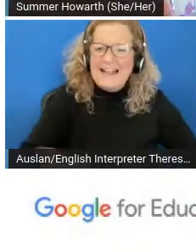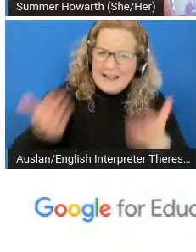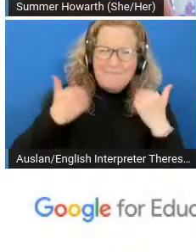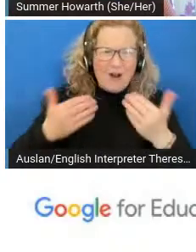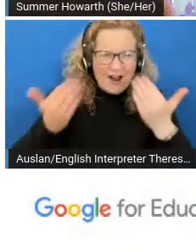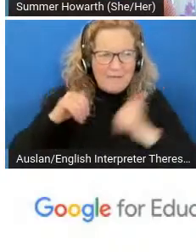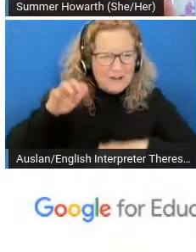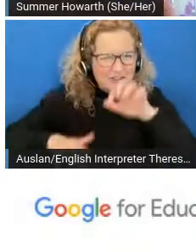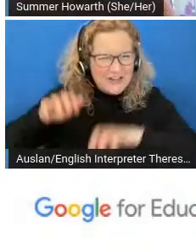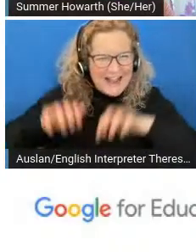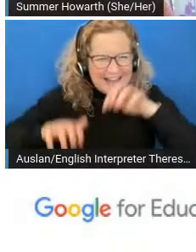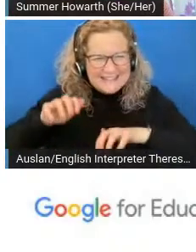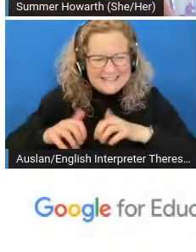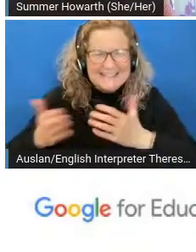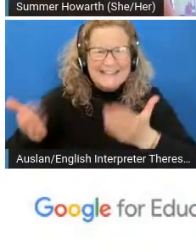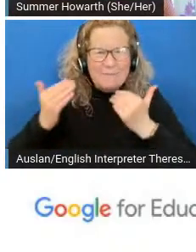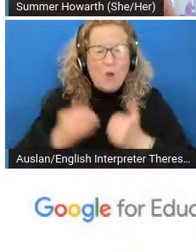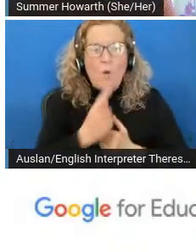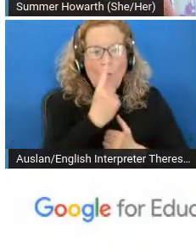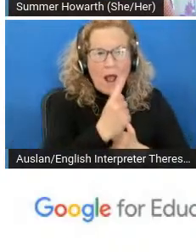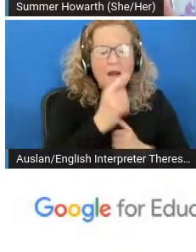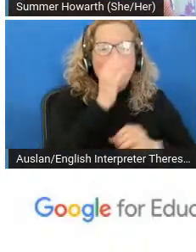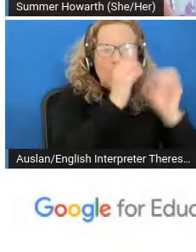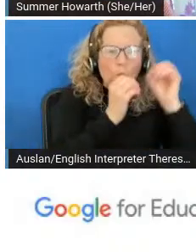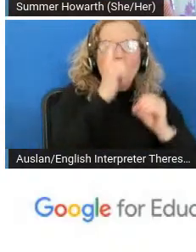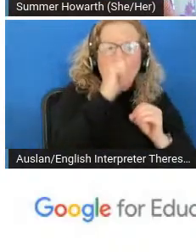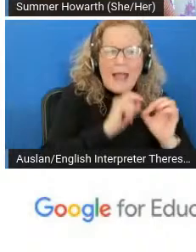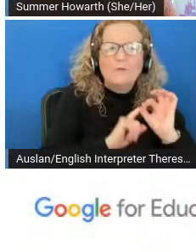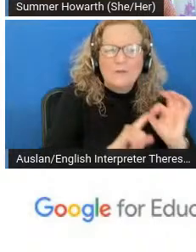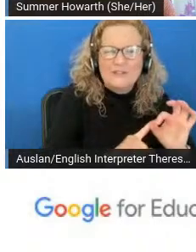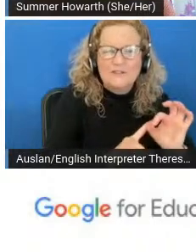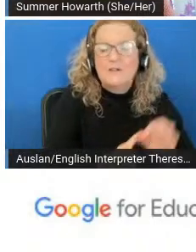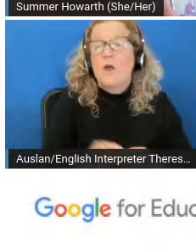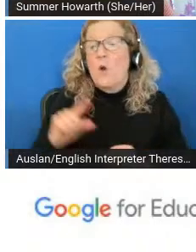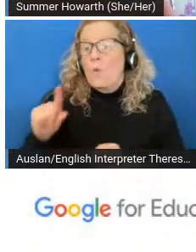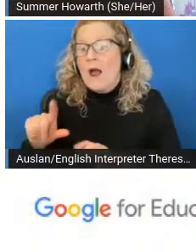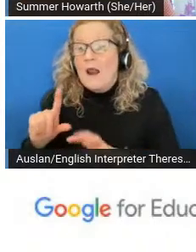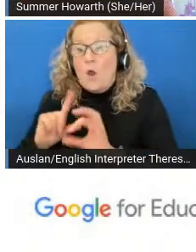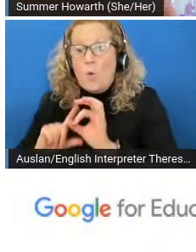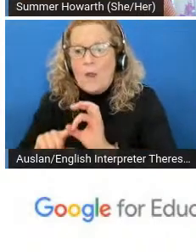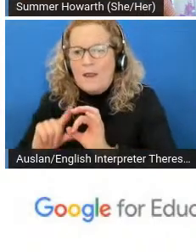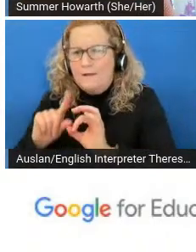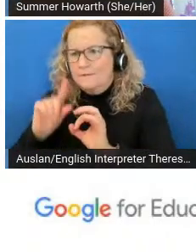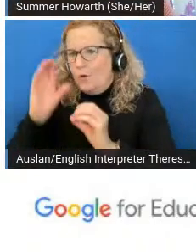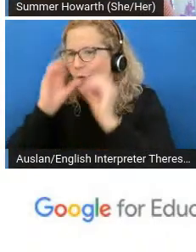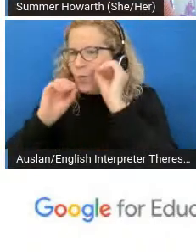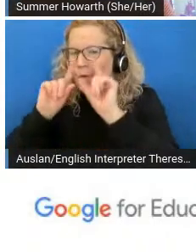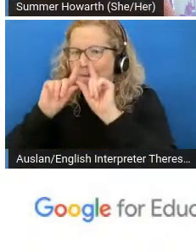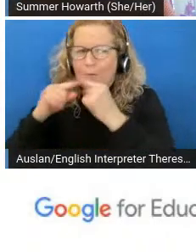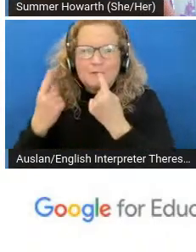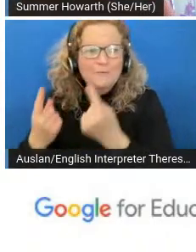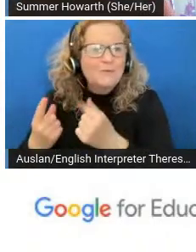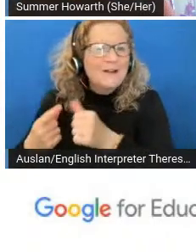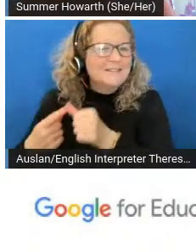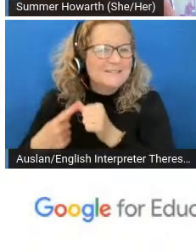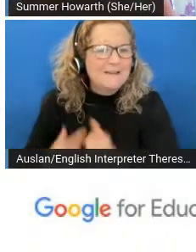at least one Googleable and one ungoogleable question in the chat. Yeah, let's hear them in the